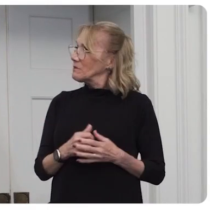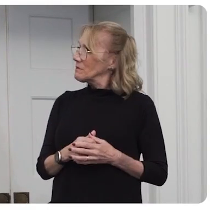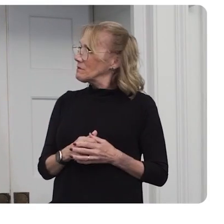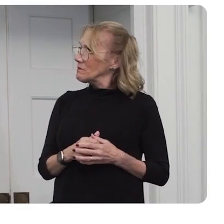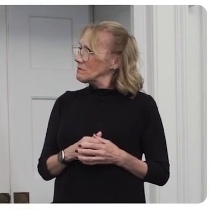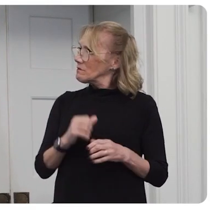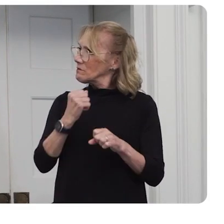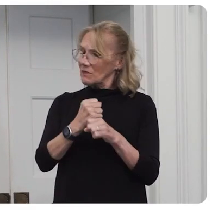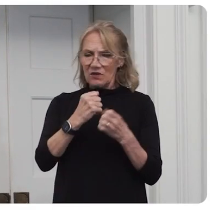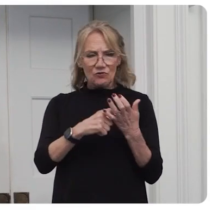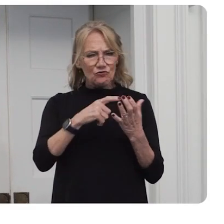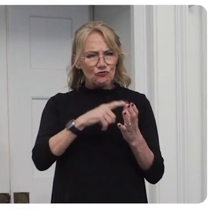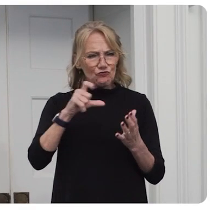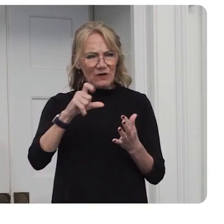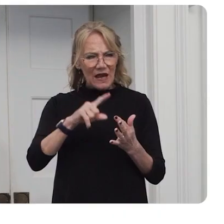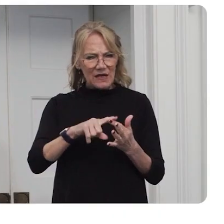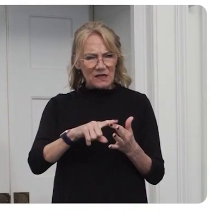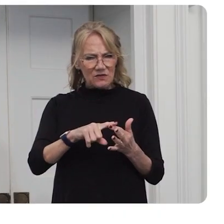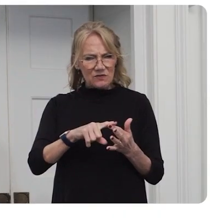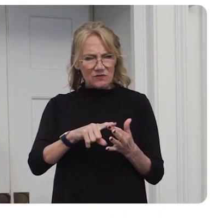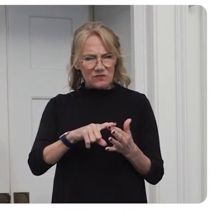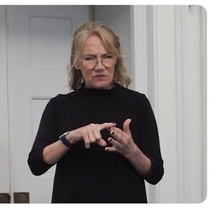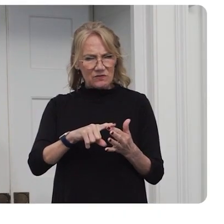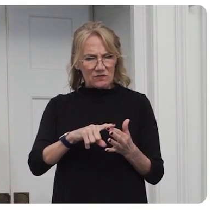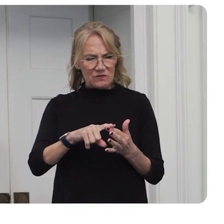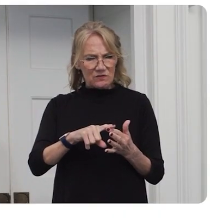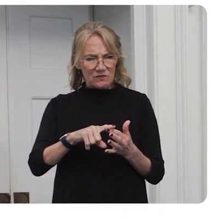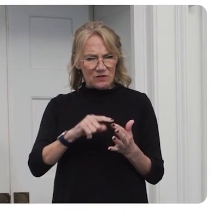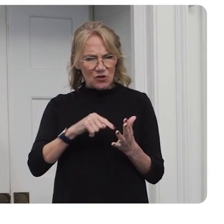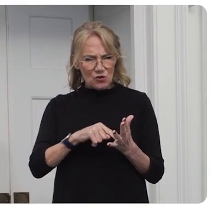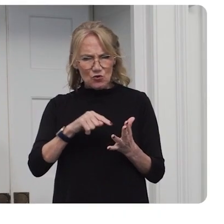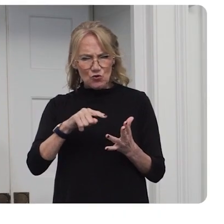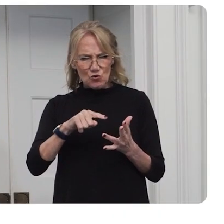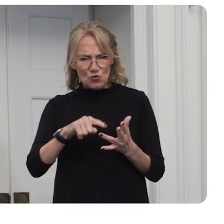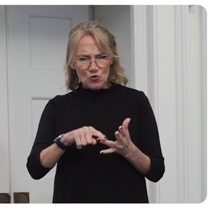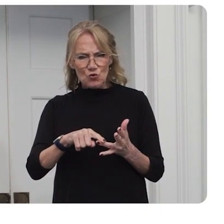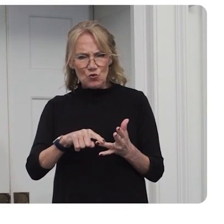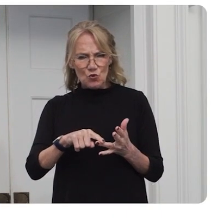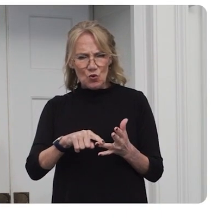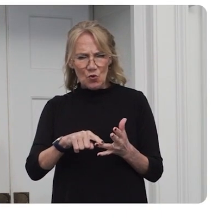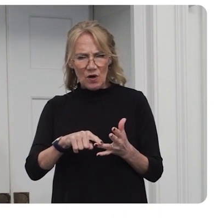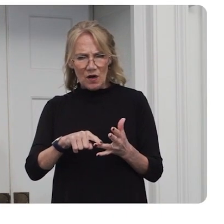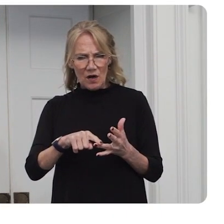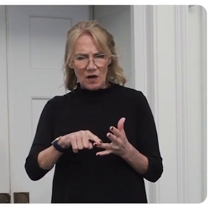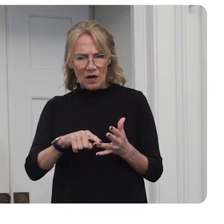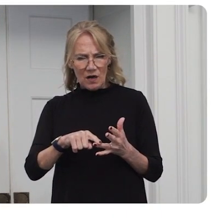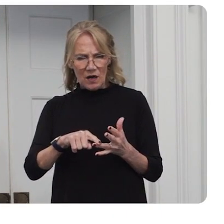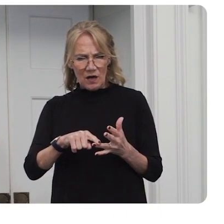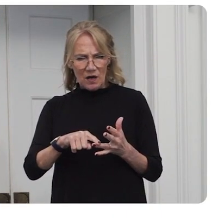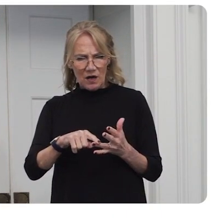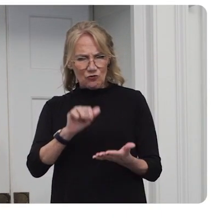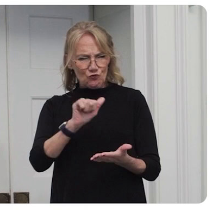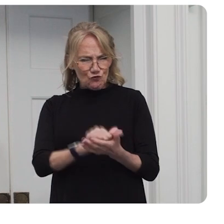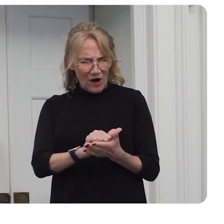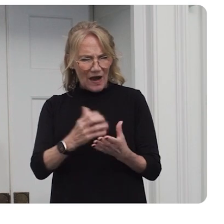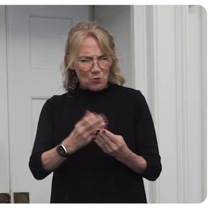Grace's Grace to carry on right with